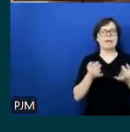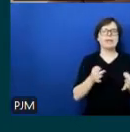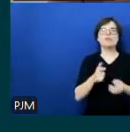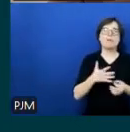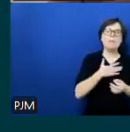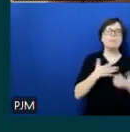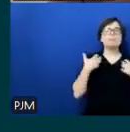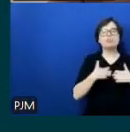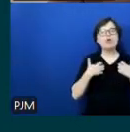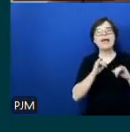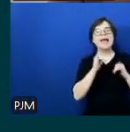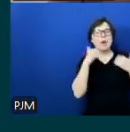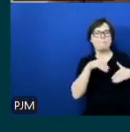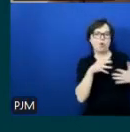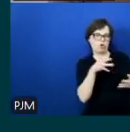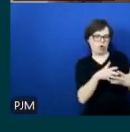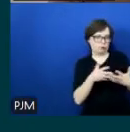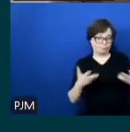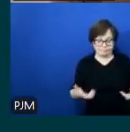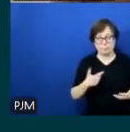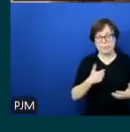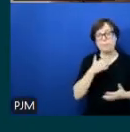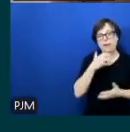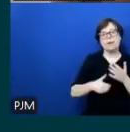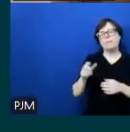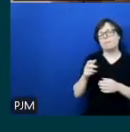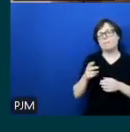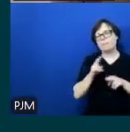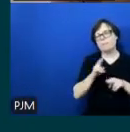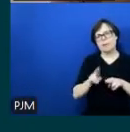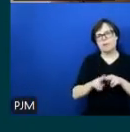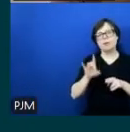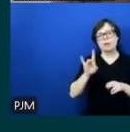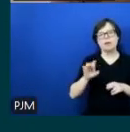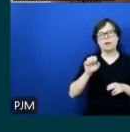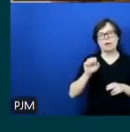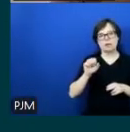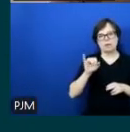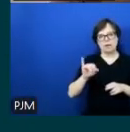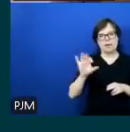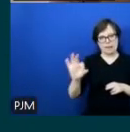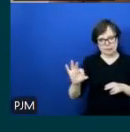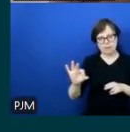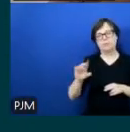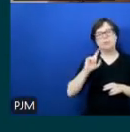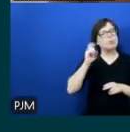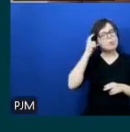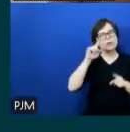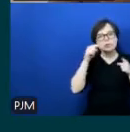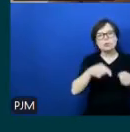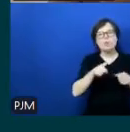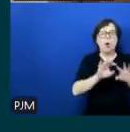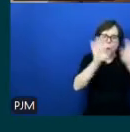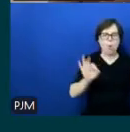by GIS tools, and they focus on overall vegetation cover, for example, the canopy surface